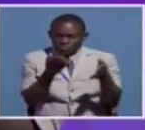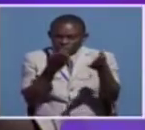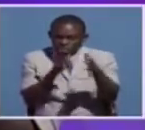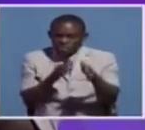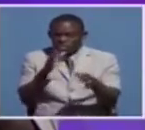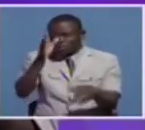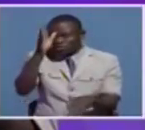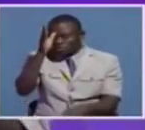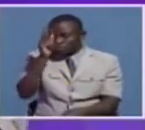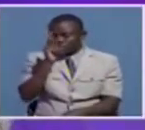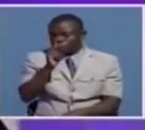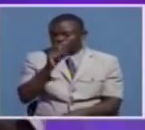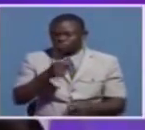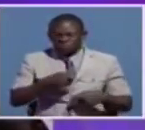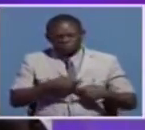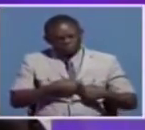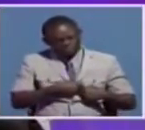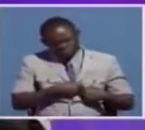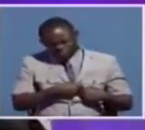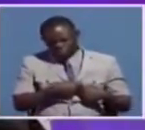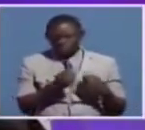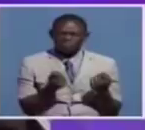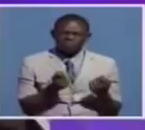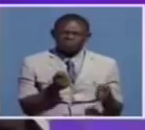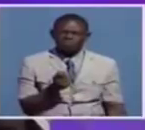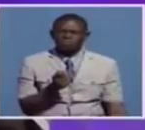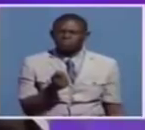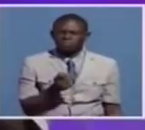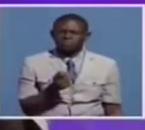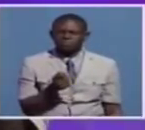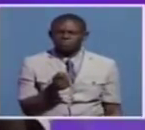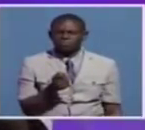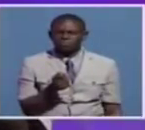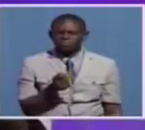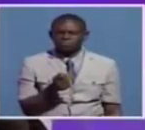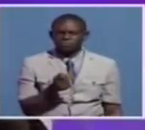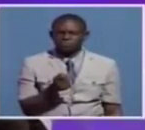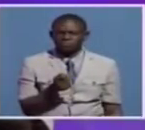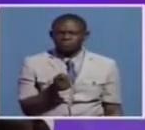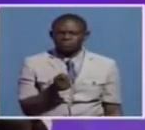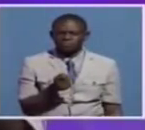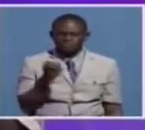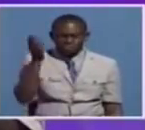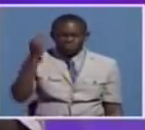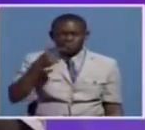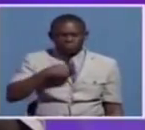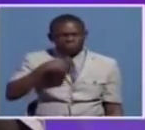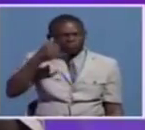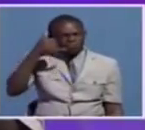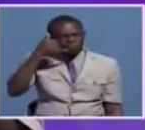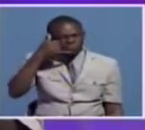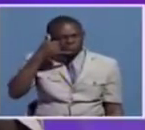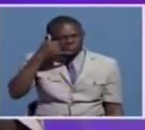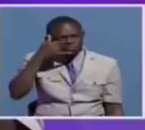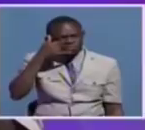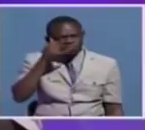I was with President who came and said, no, I think now the time is short now. Your brother is dying